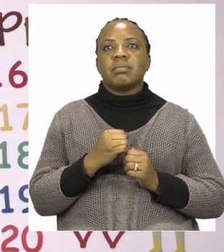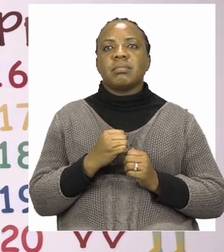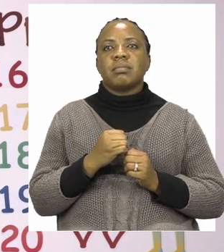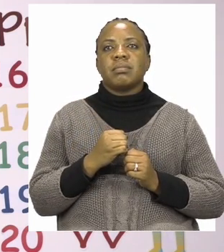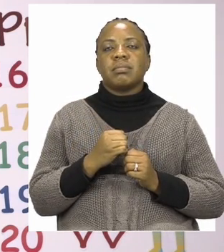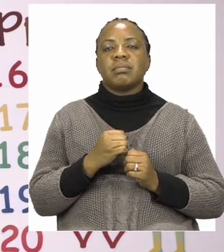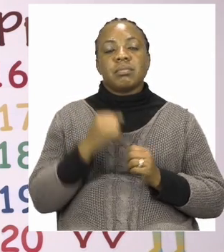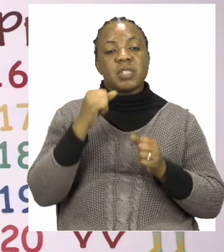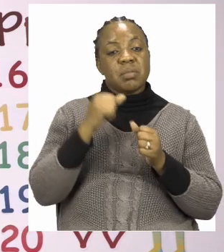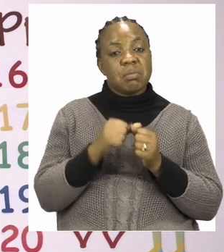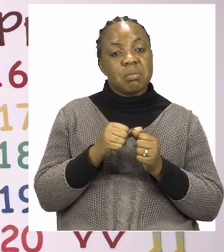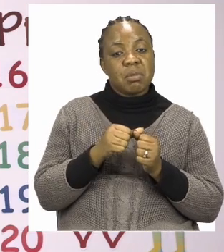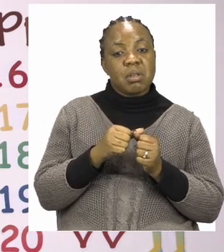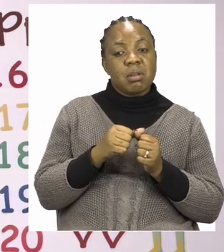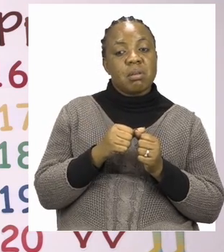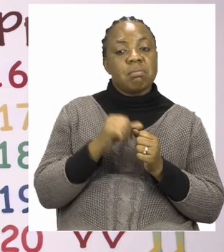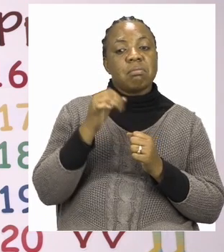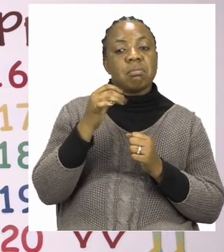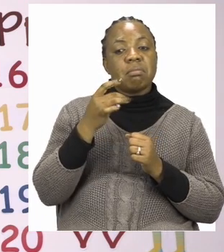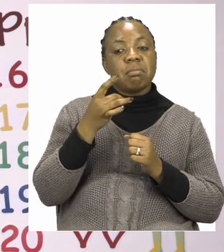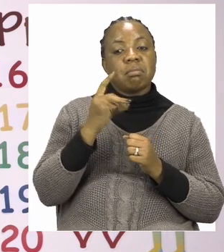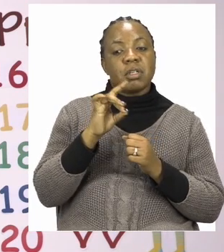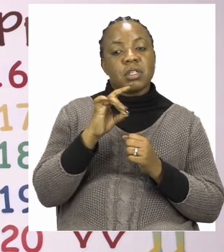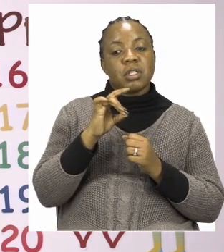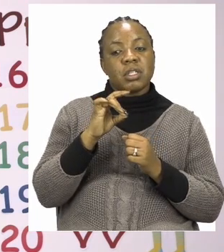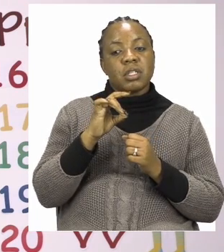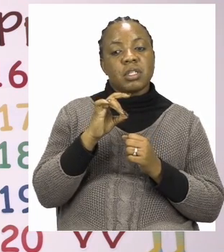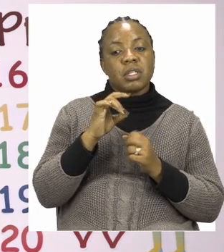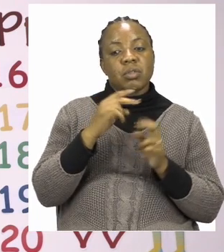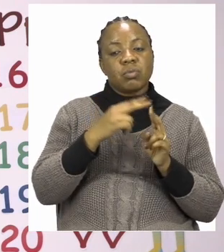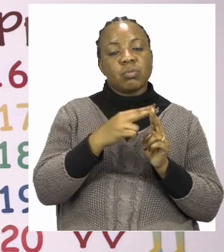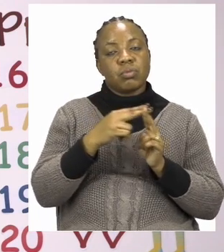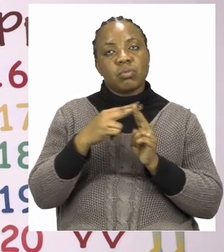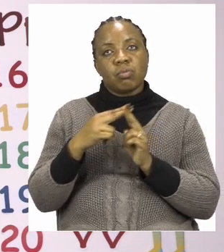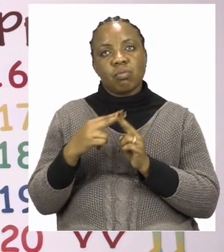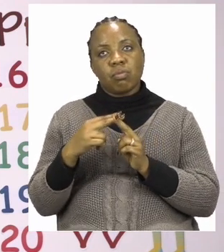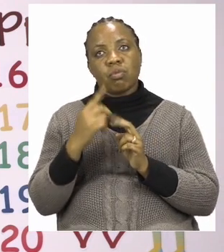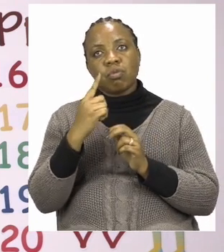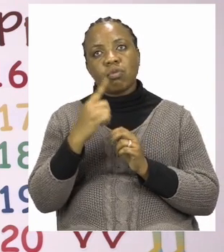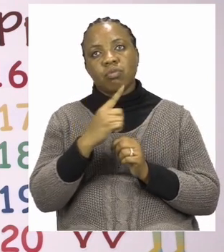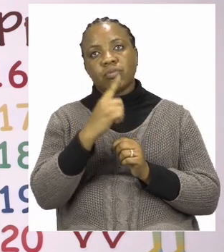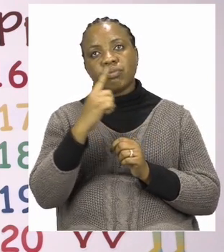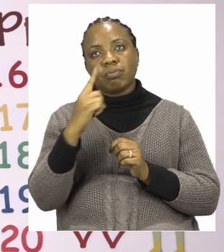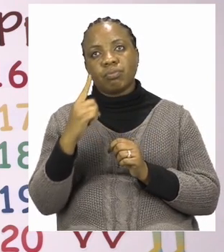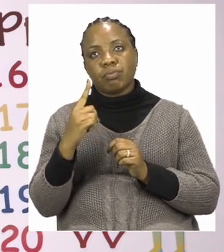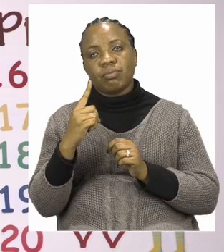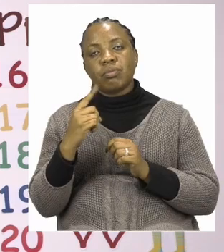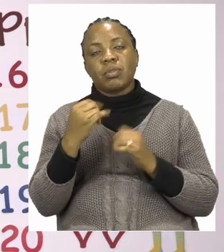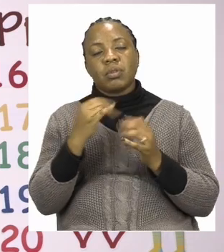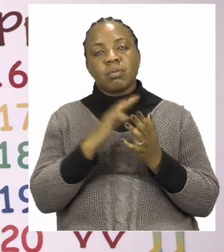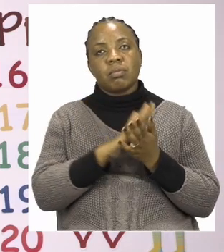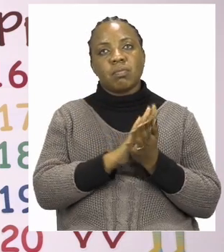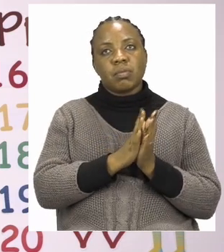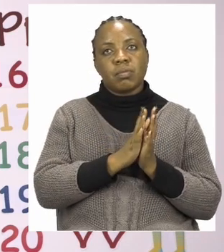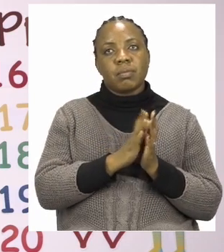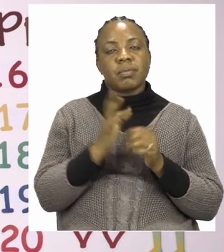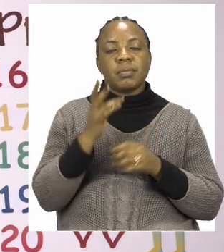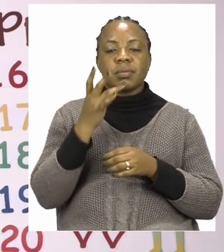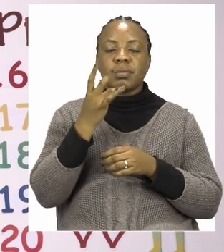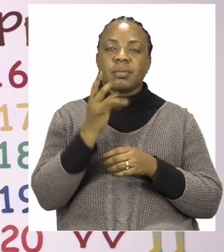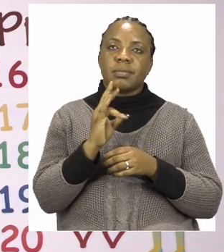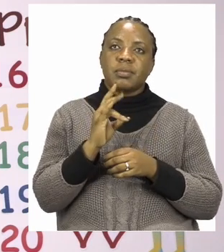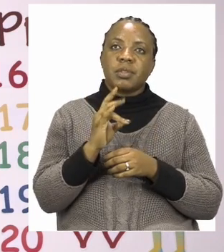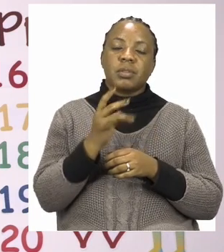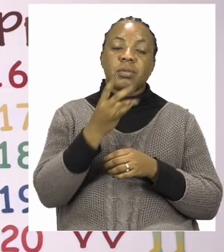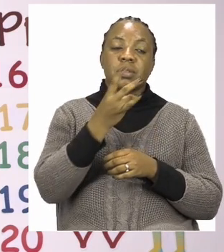10 away from Mr. Tens to help Mrs. Units. So ours now says 7 minus